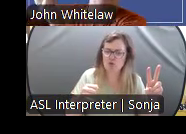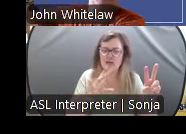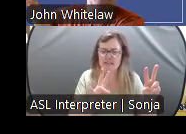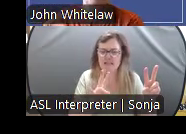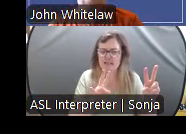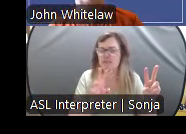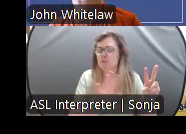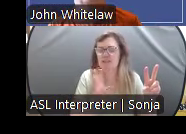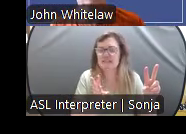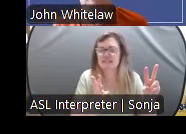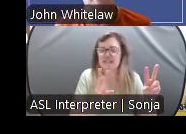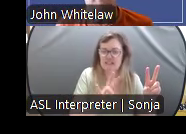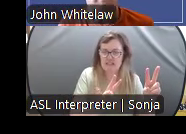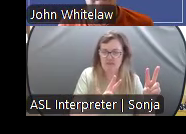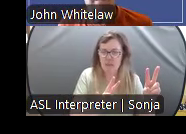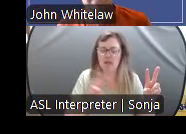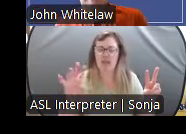between 67 and 70.